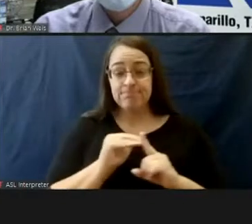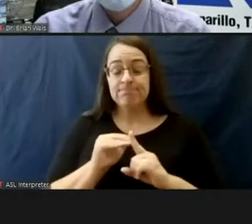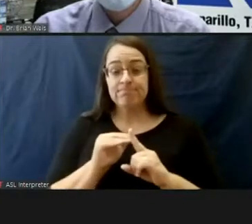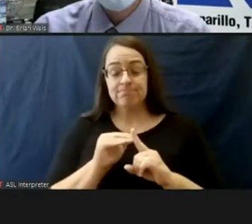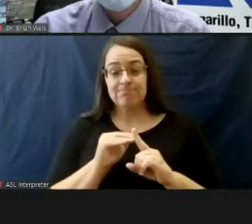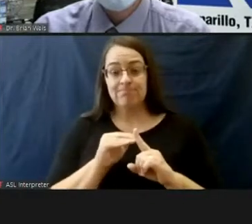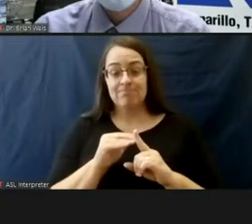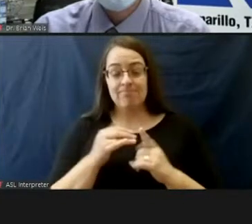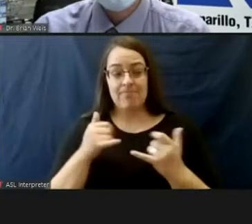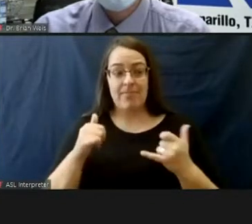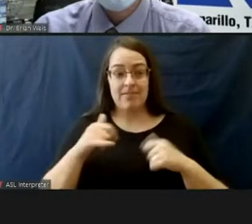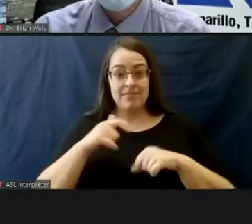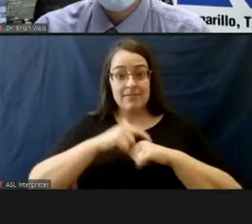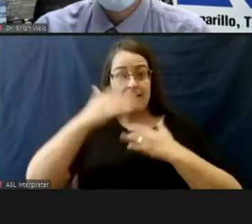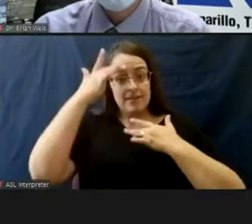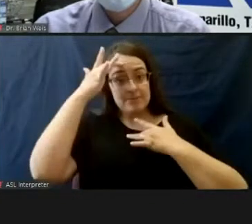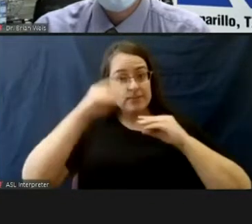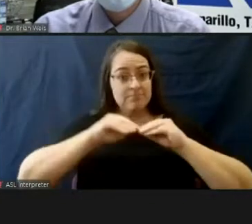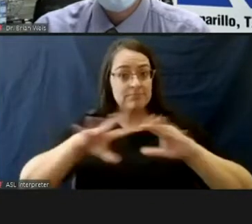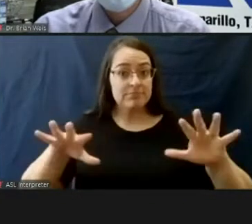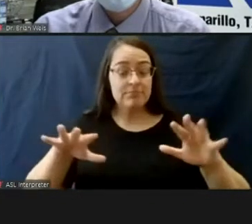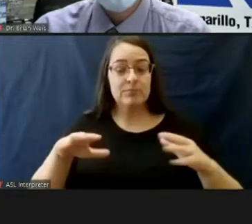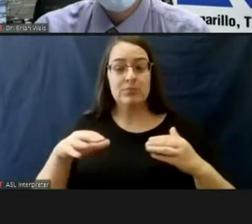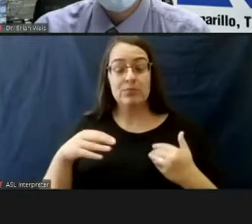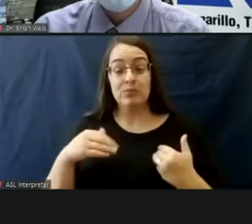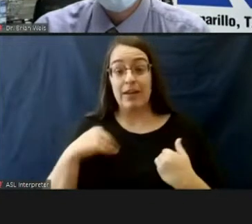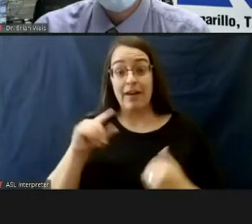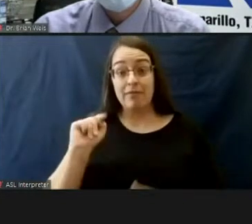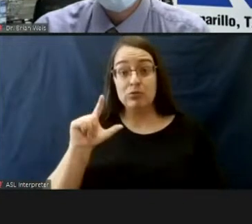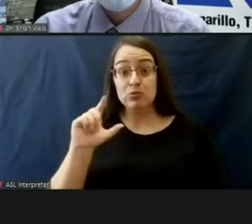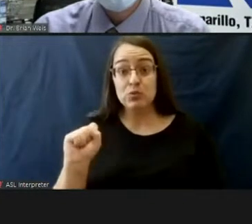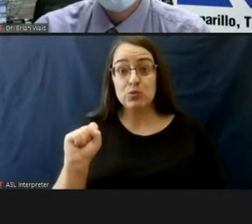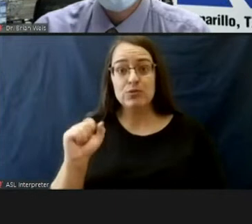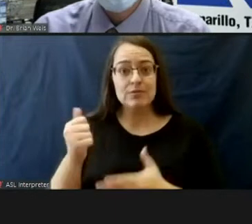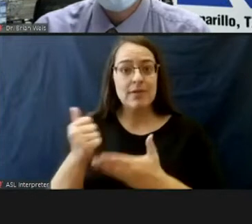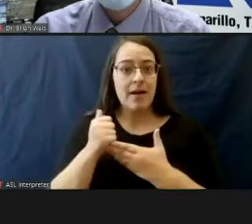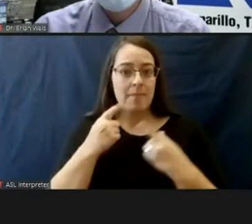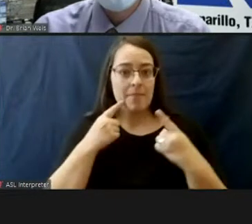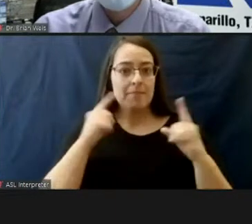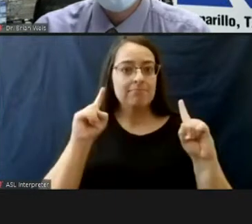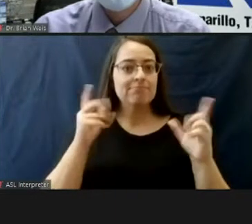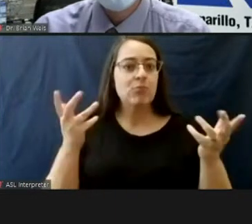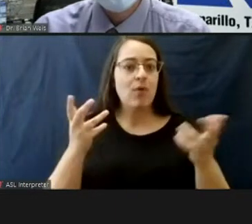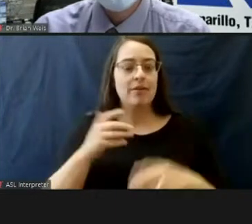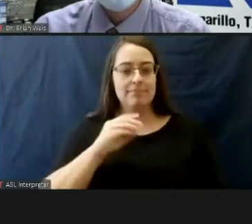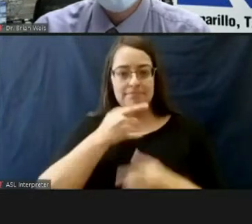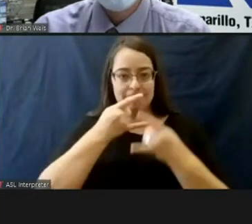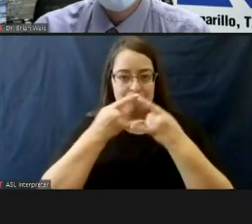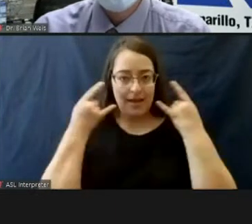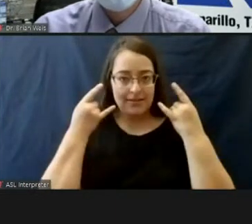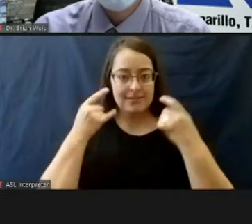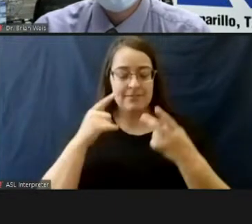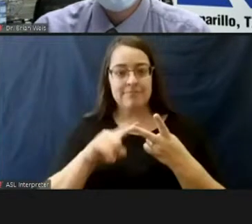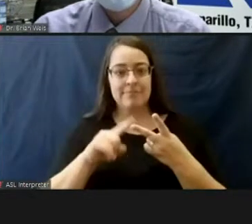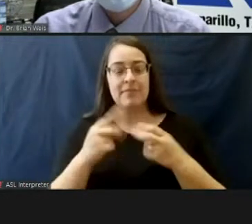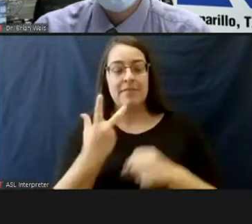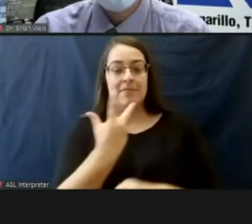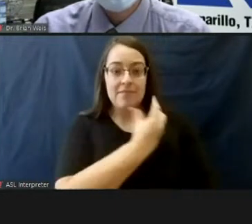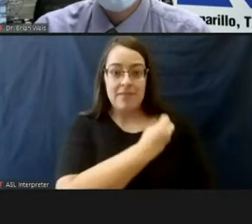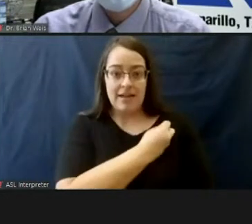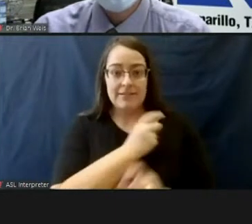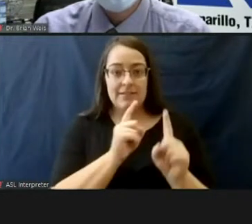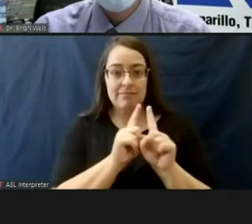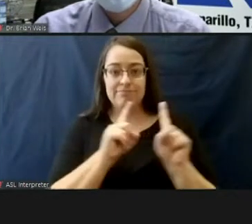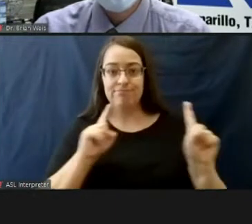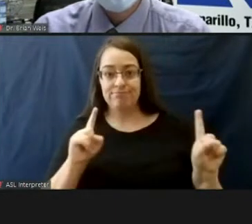pandemic, the tools that we have that we know work best are masks, vaccines, social distancing,